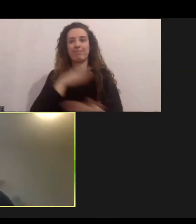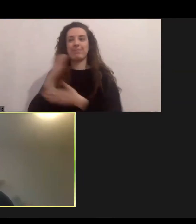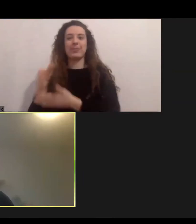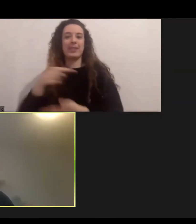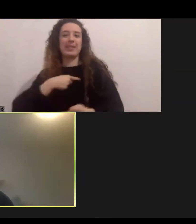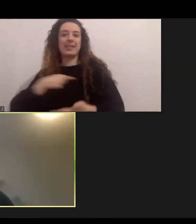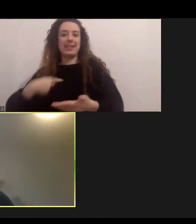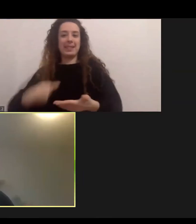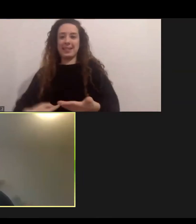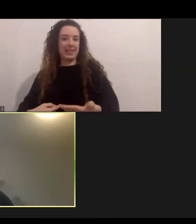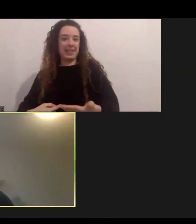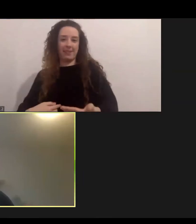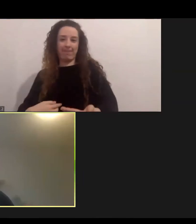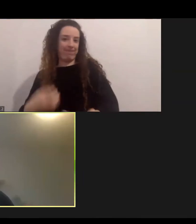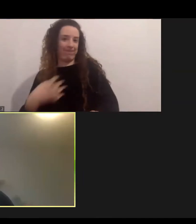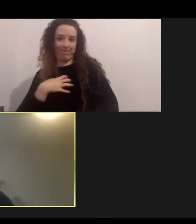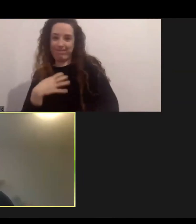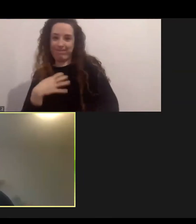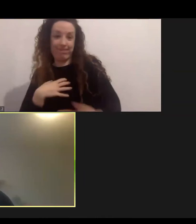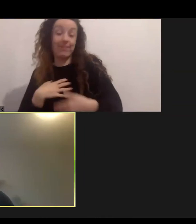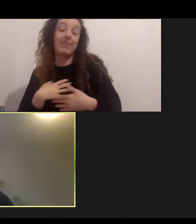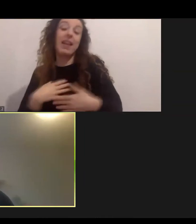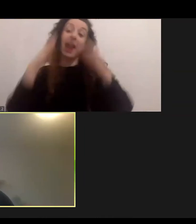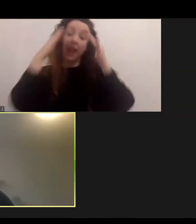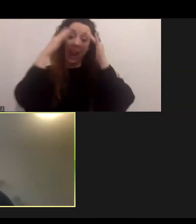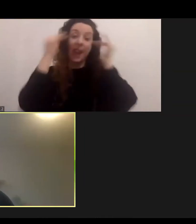of online world.